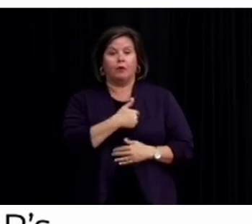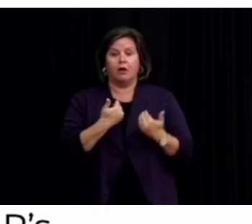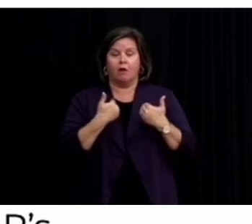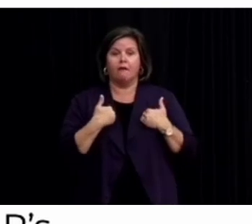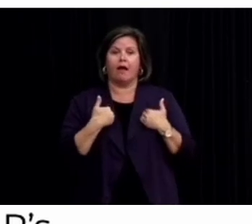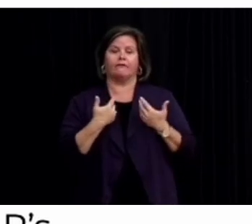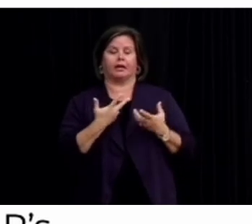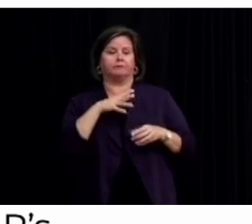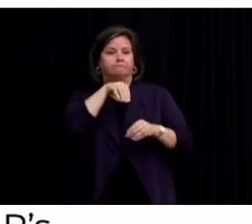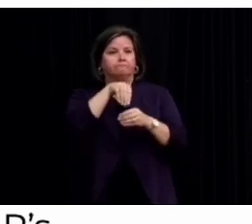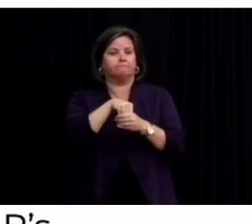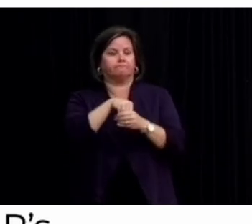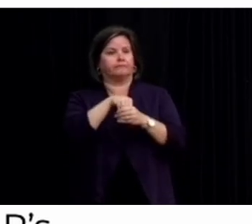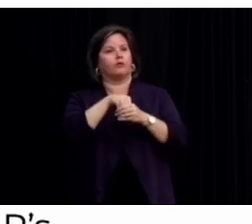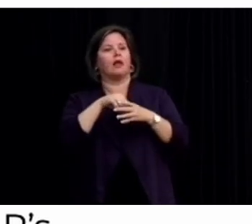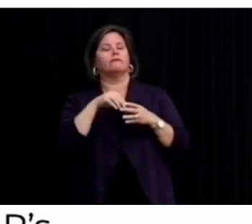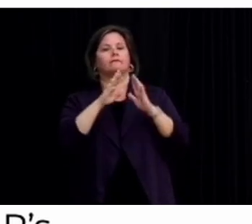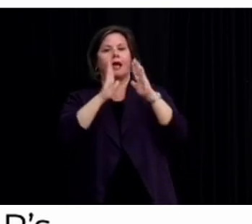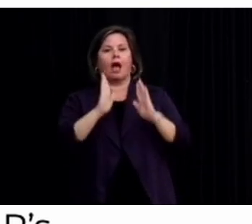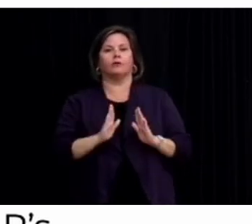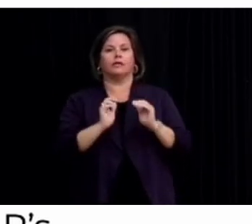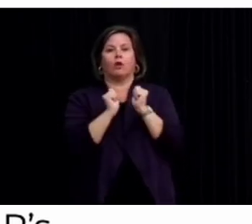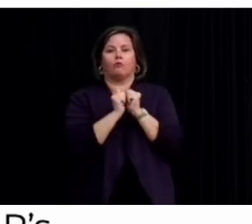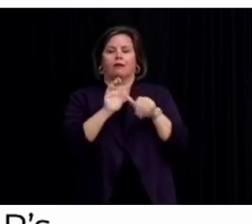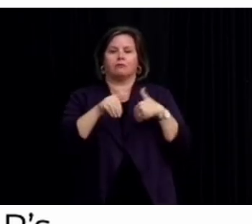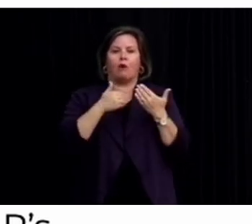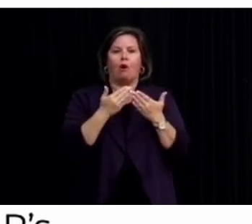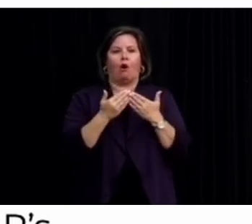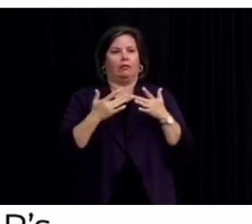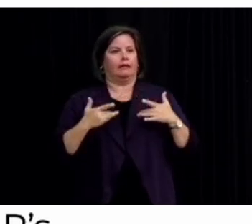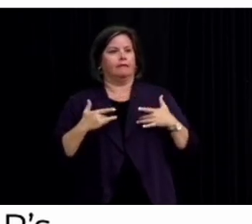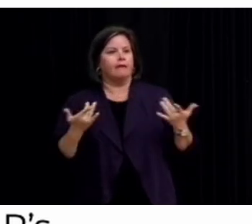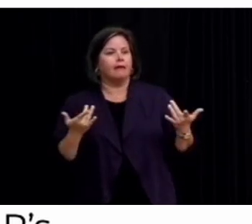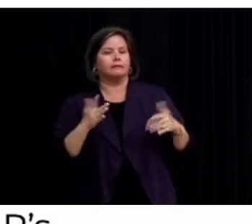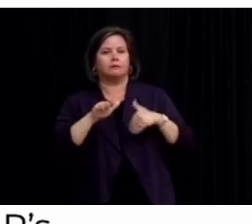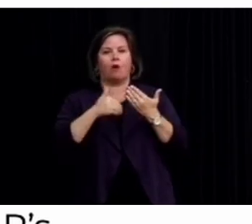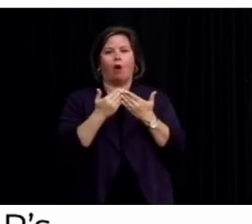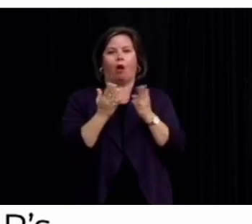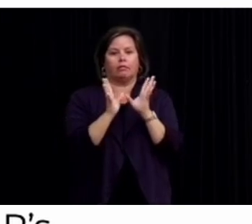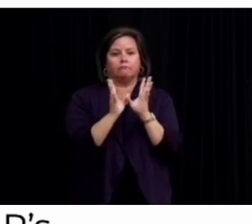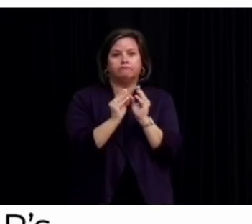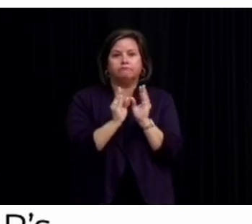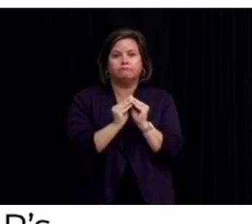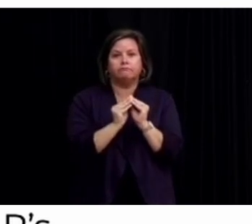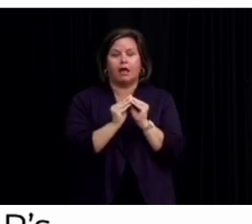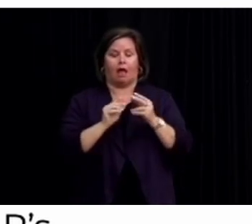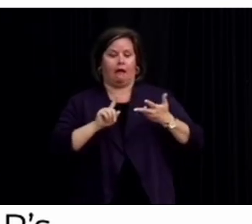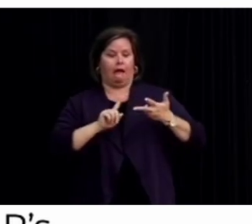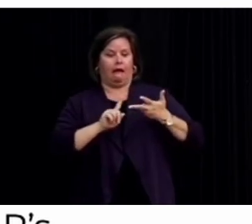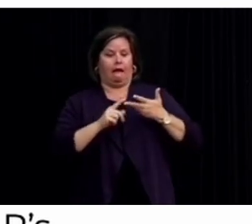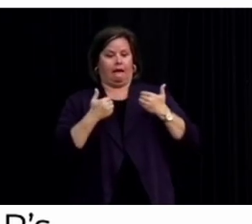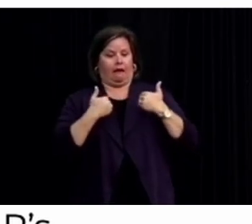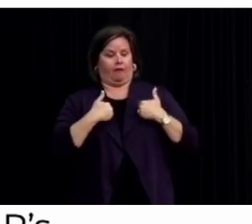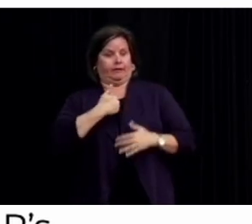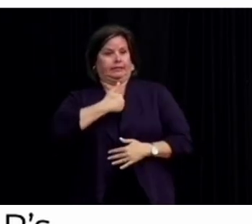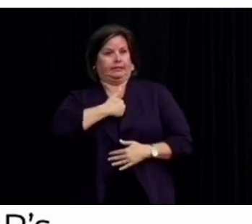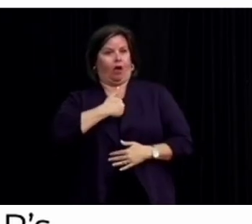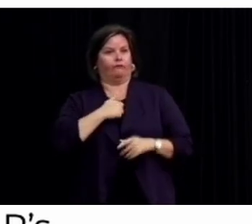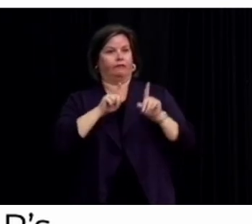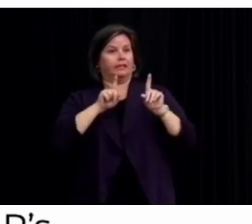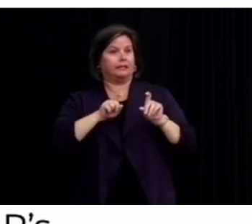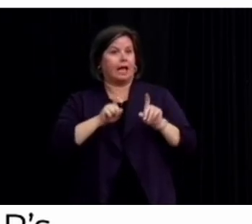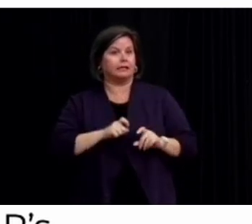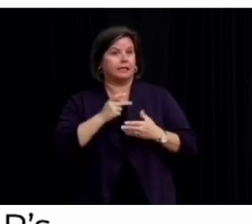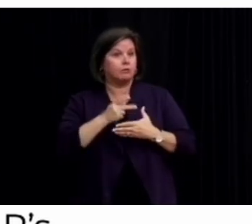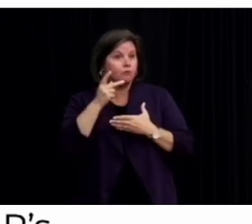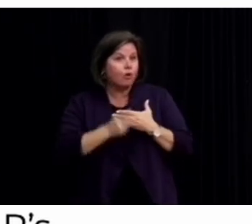housing programs into all of our events and conferences. We've created a self-testing program. We have also launched some